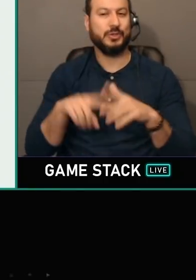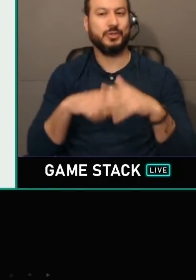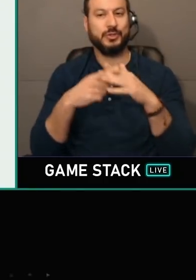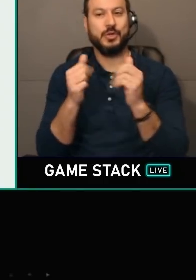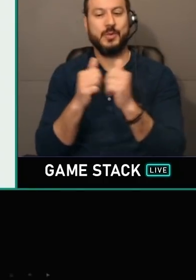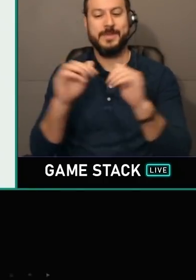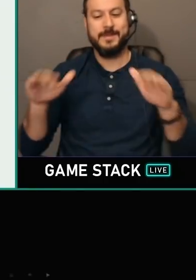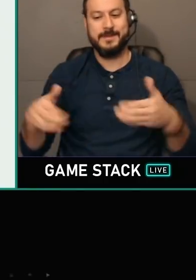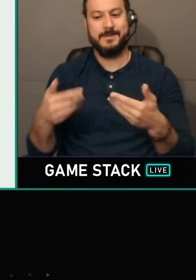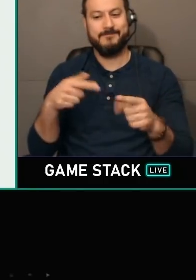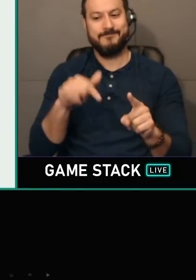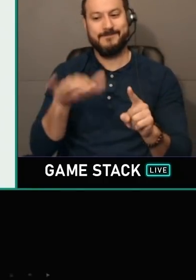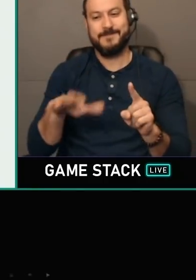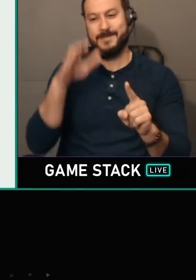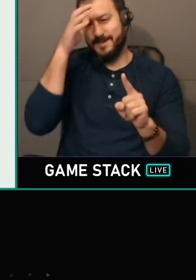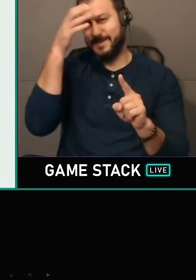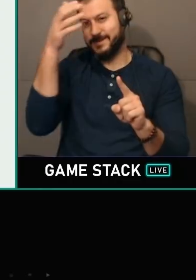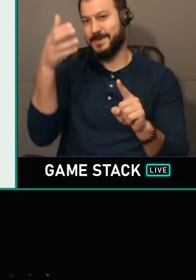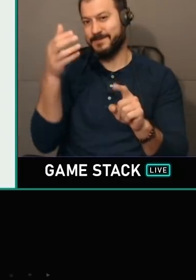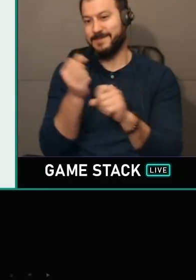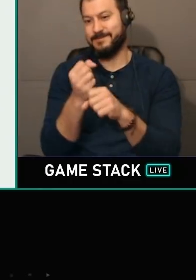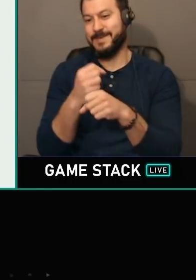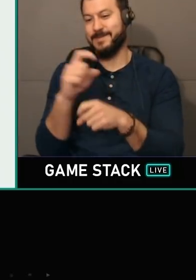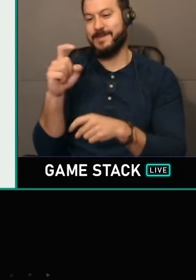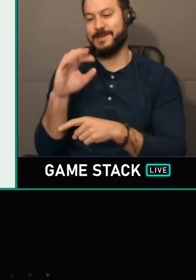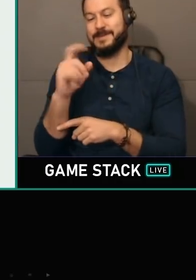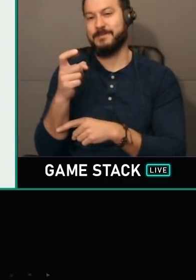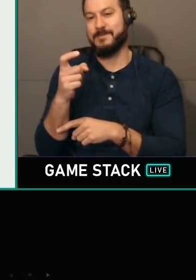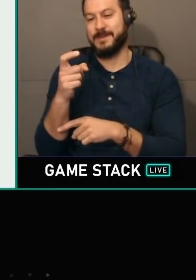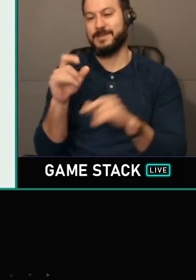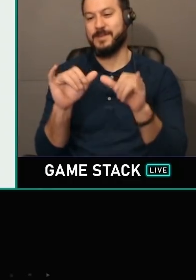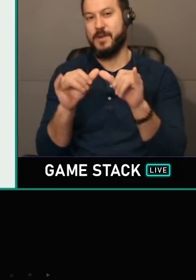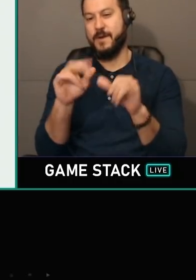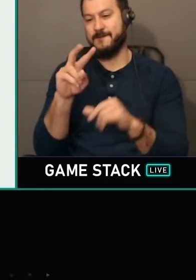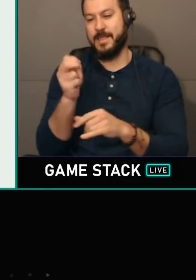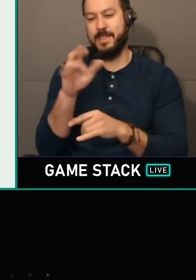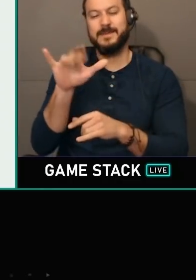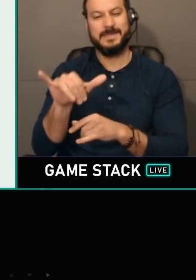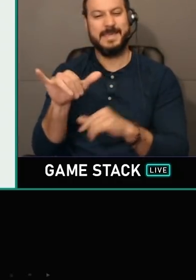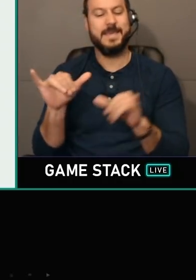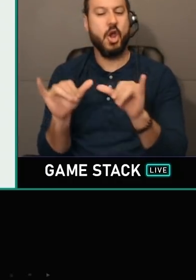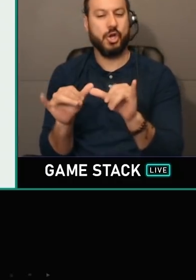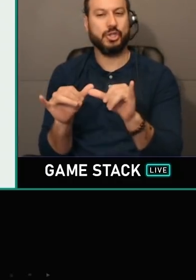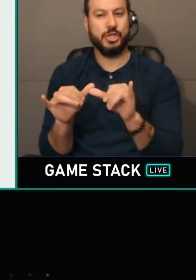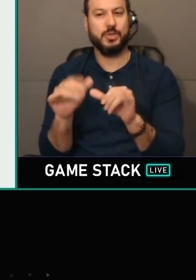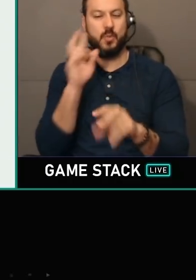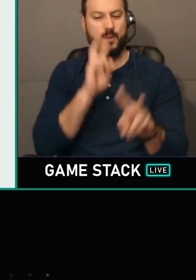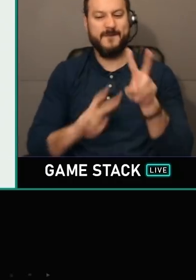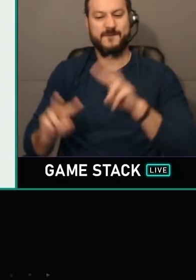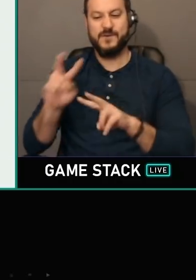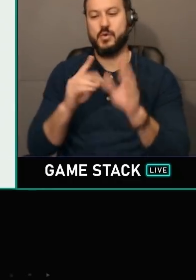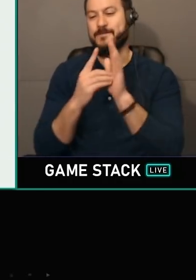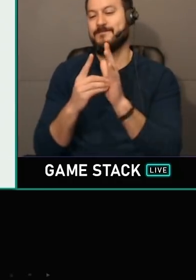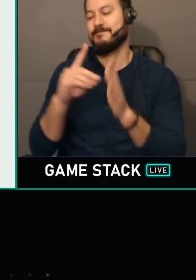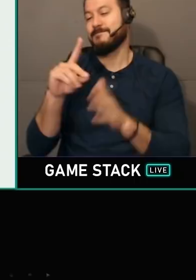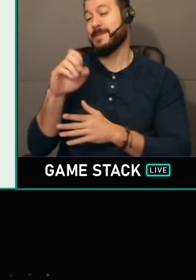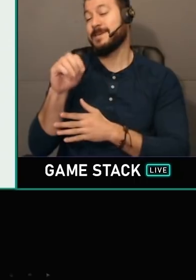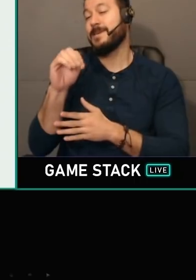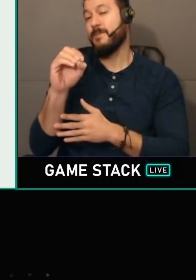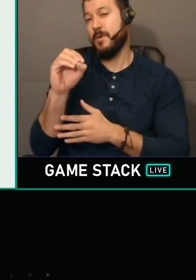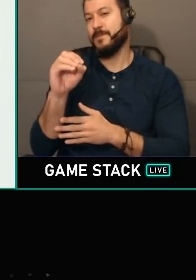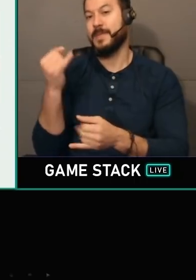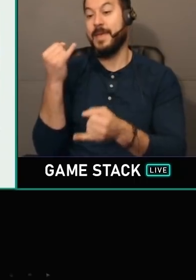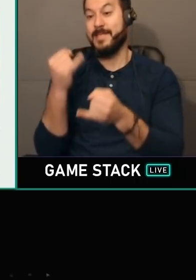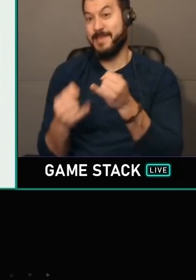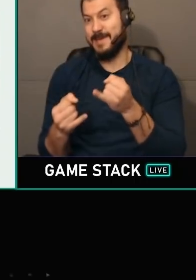to the concepts that make up the Xbox Velocity Architecture. We'll view a demo, and then lastly, a call to